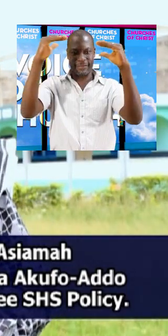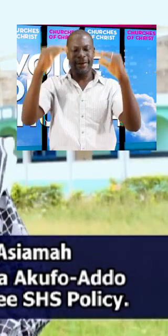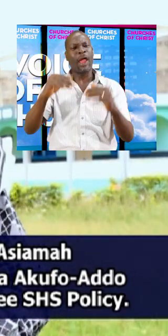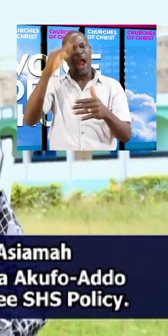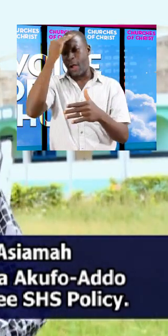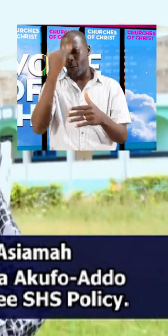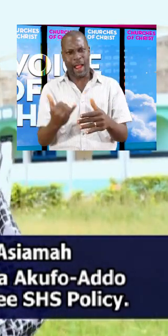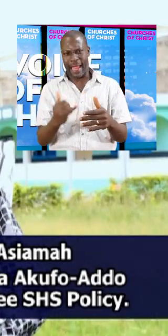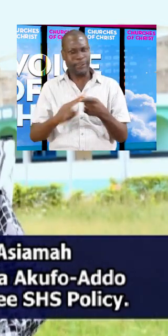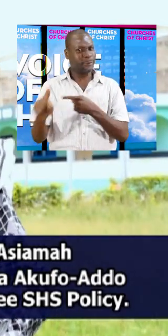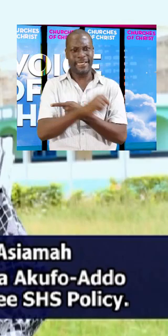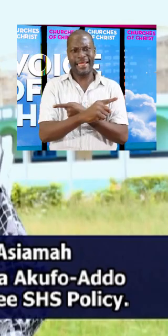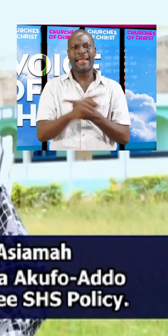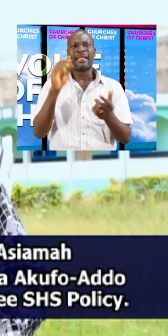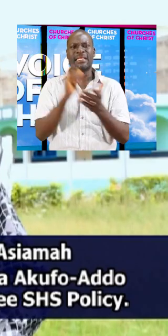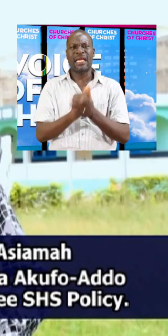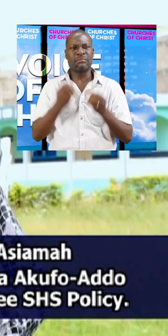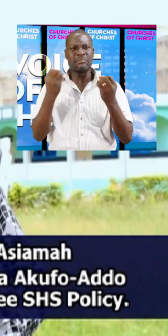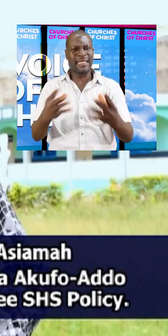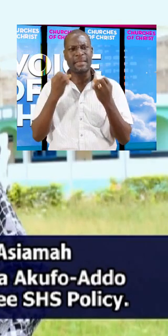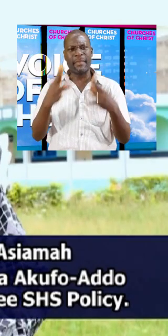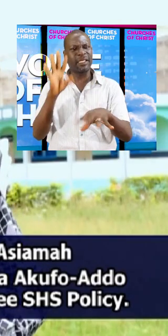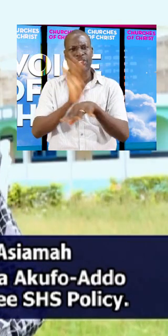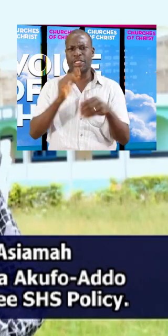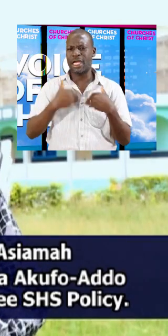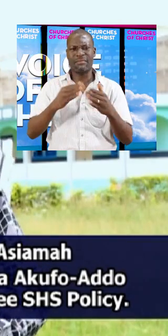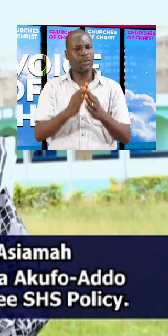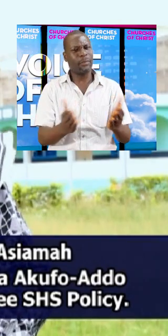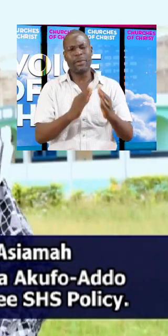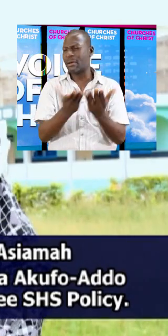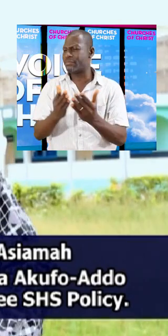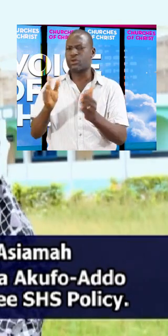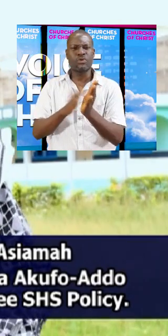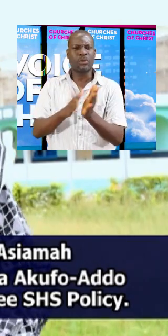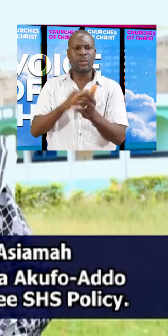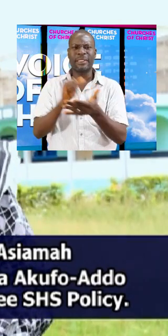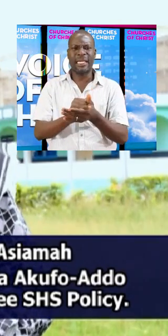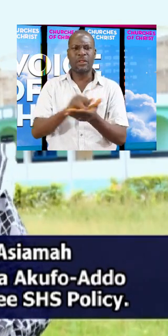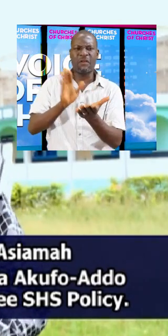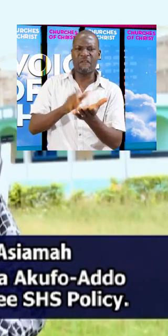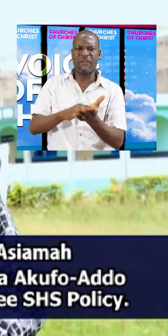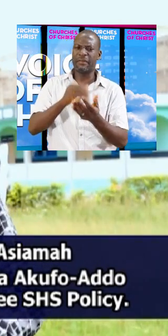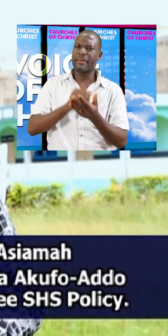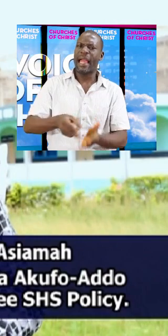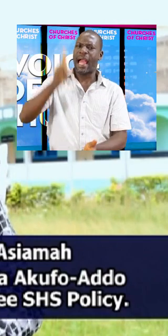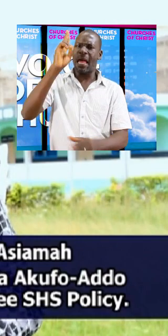na enne asori asori atete school e school fees aya kakra kampo e chan aban de